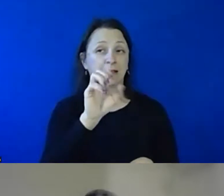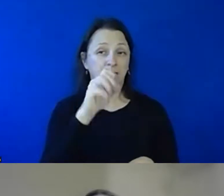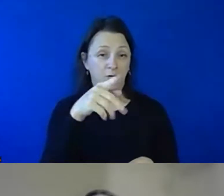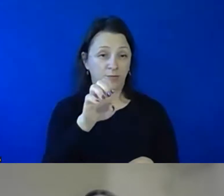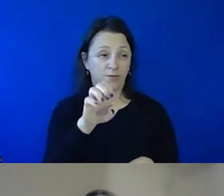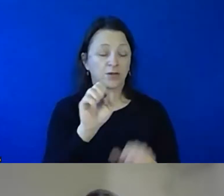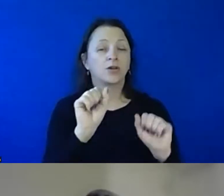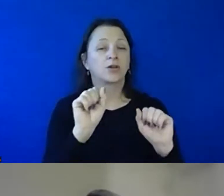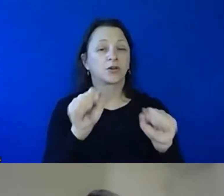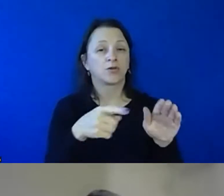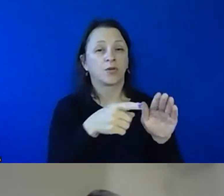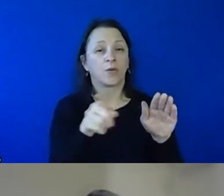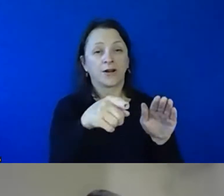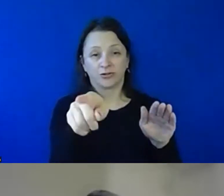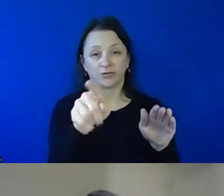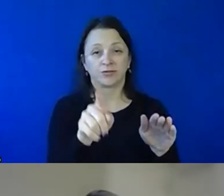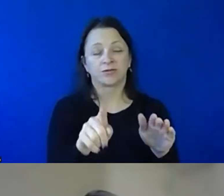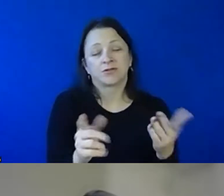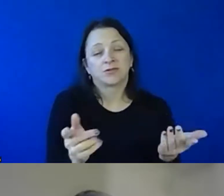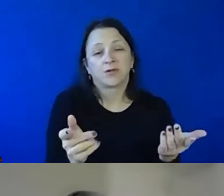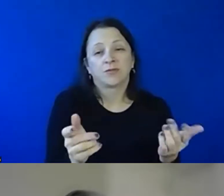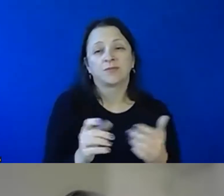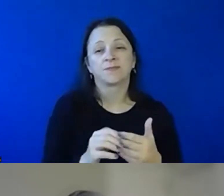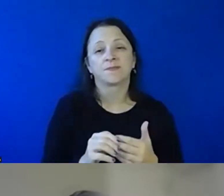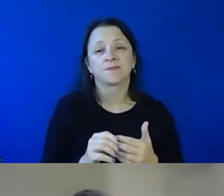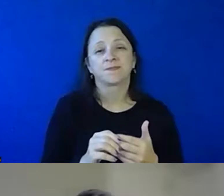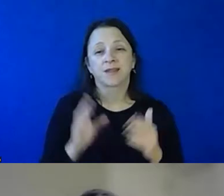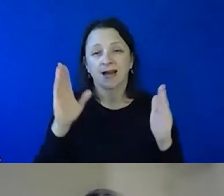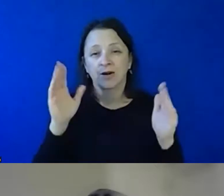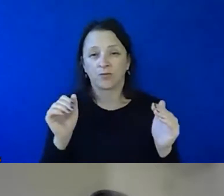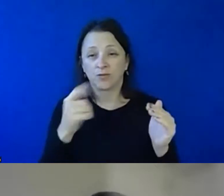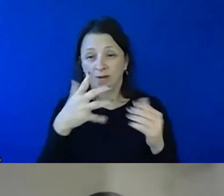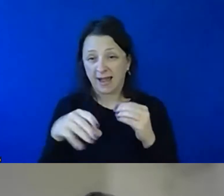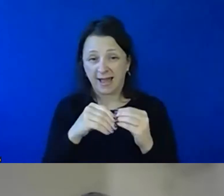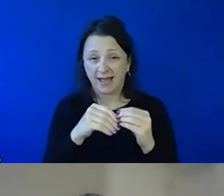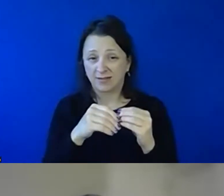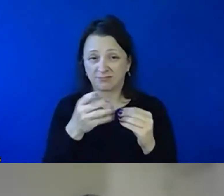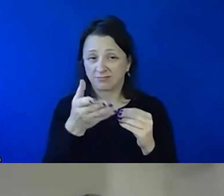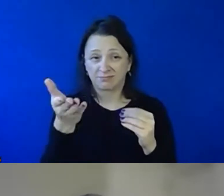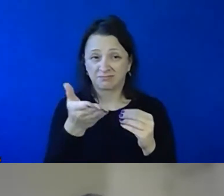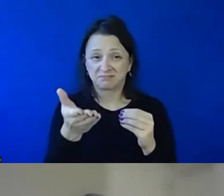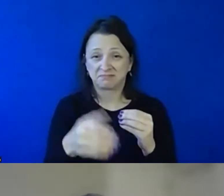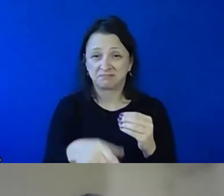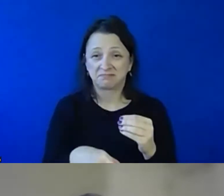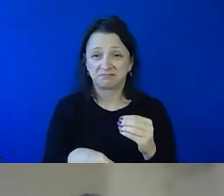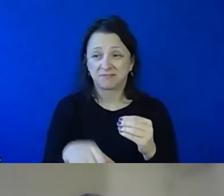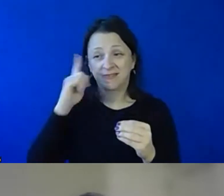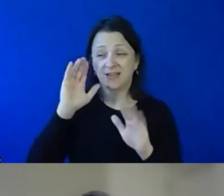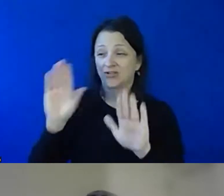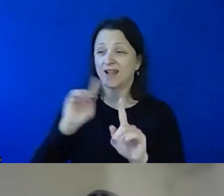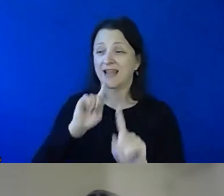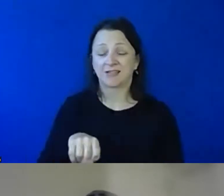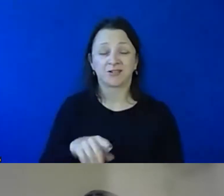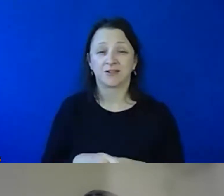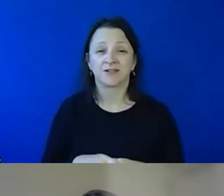wander. And so I hope anybody else want to jump in. I think that was a great answer. And I